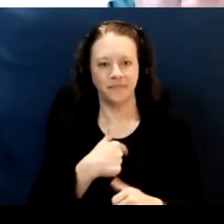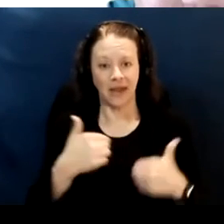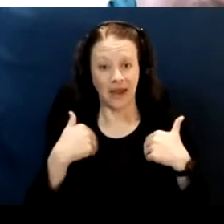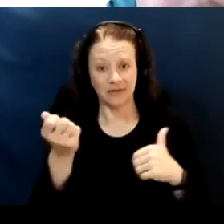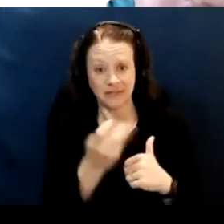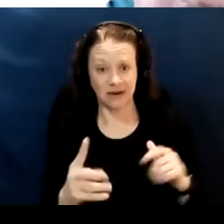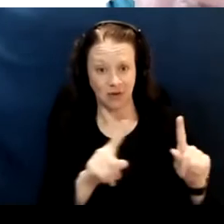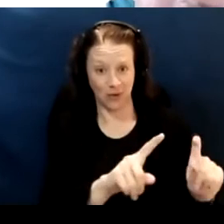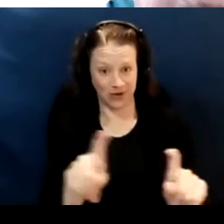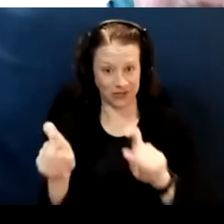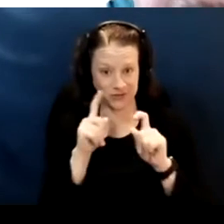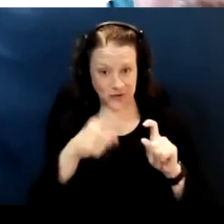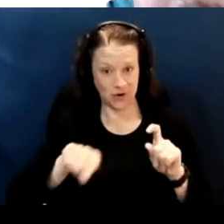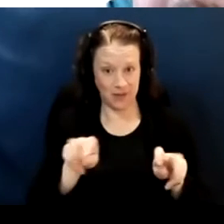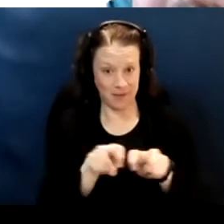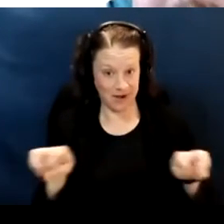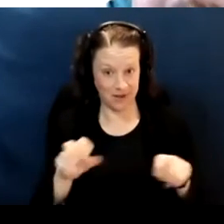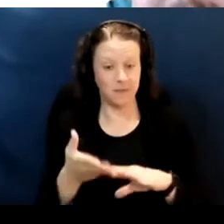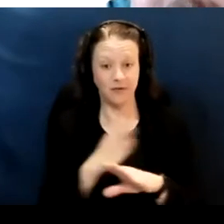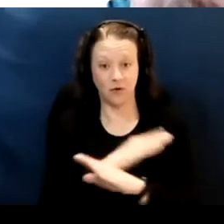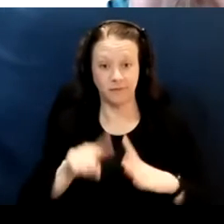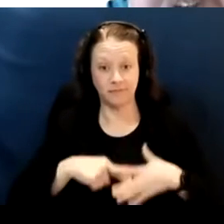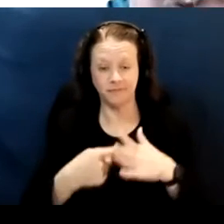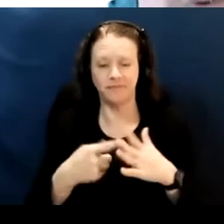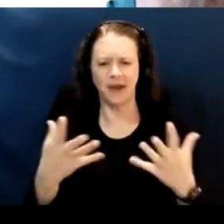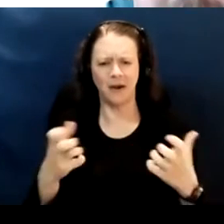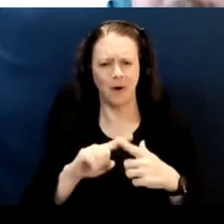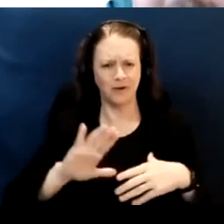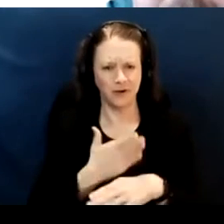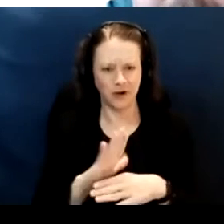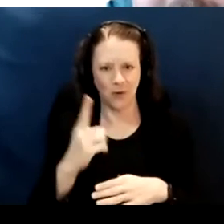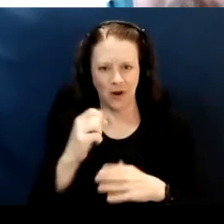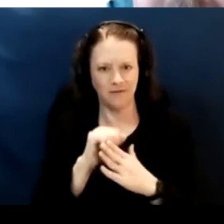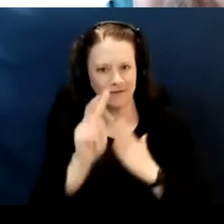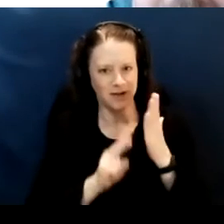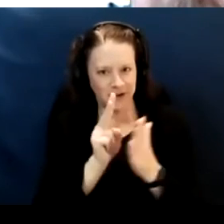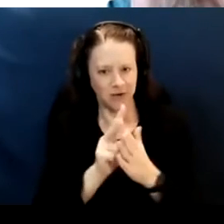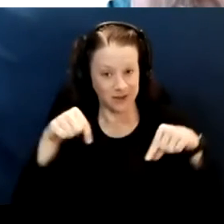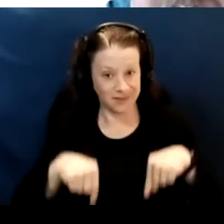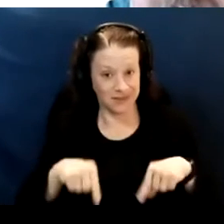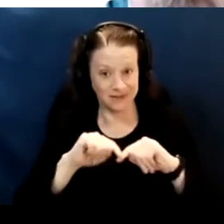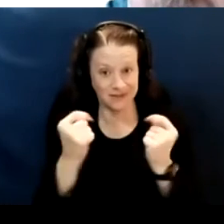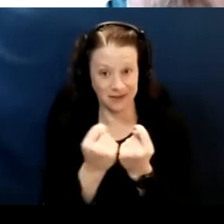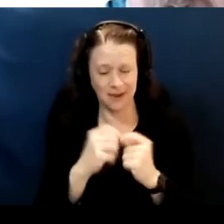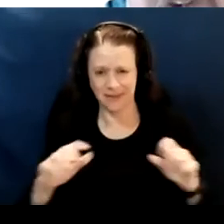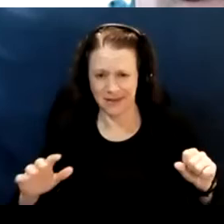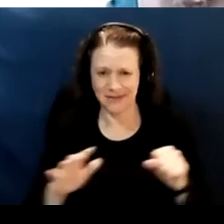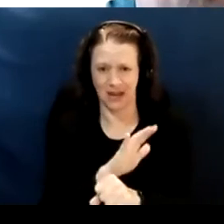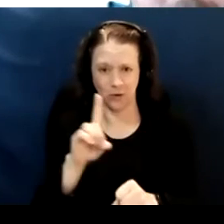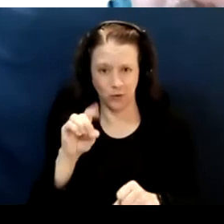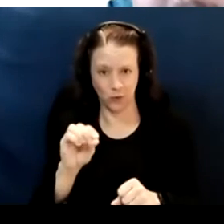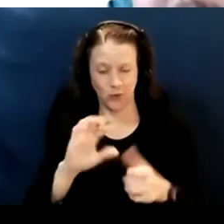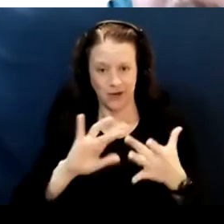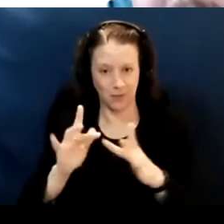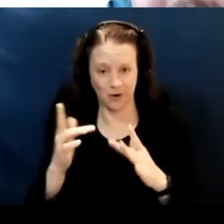you, but before we lead off, I want to also share one of the videos that this team and the entire Do Network,